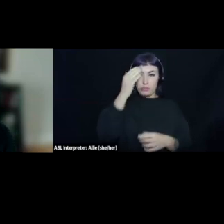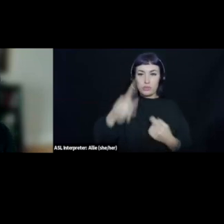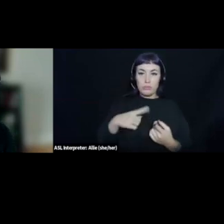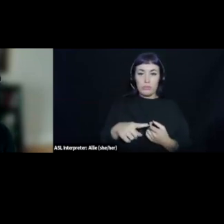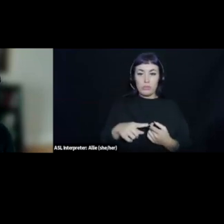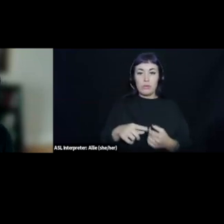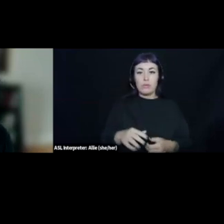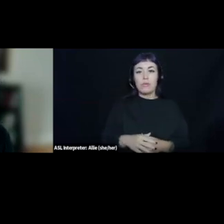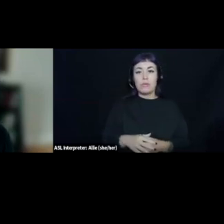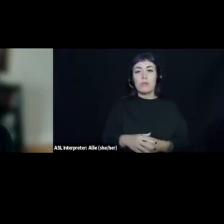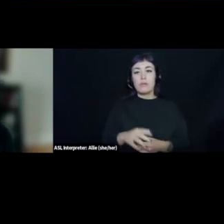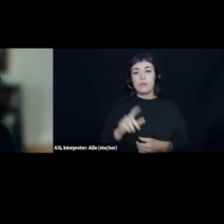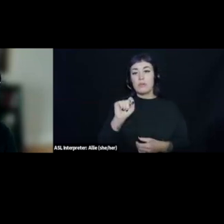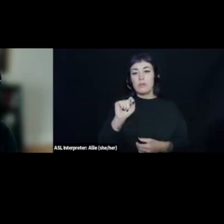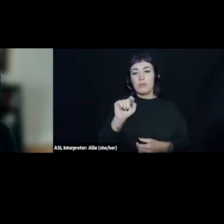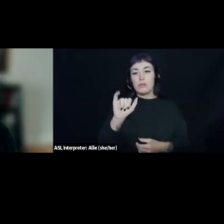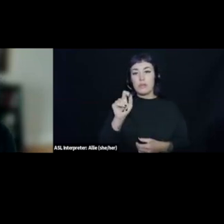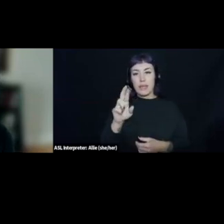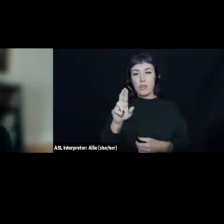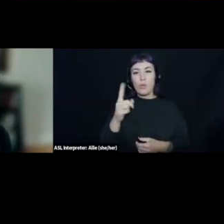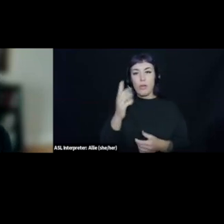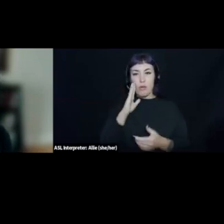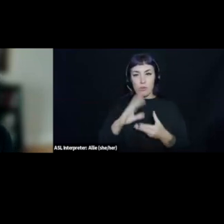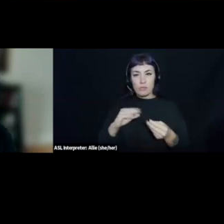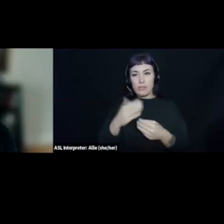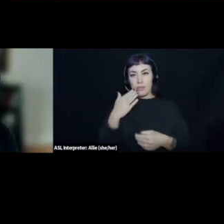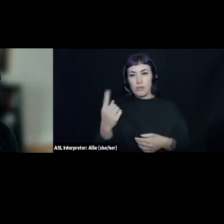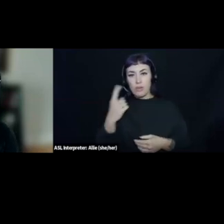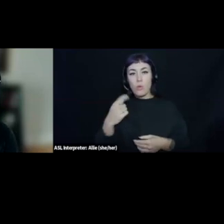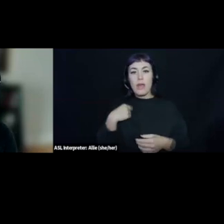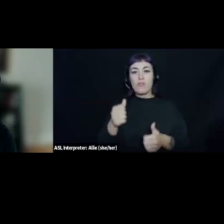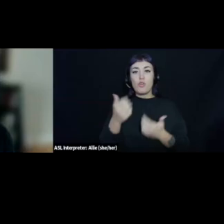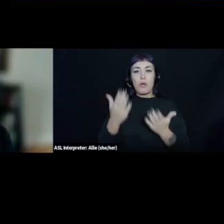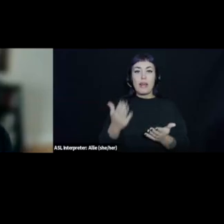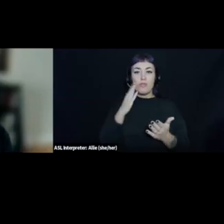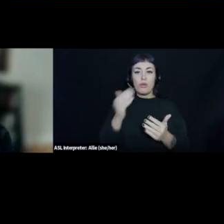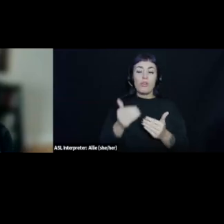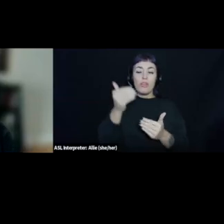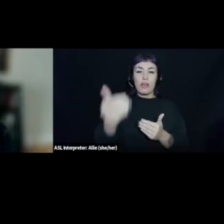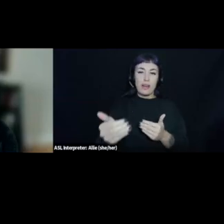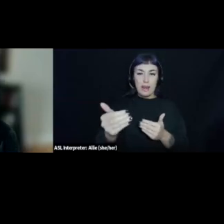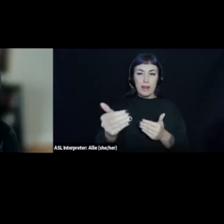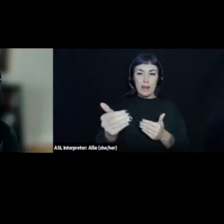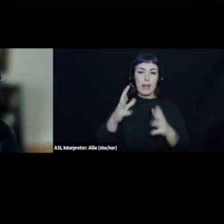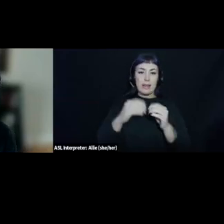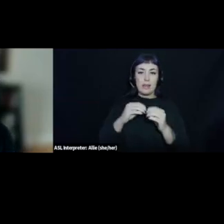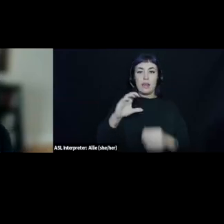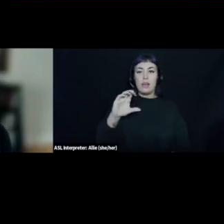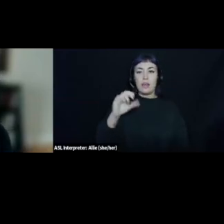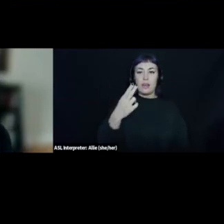say too, Kim, and thank you for the question, Madeline. So we actually have a provider doing our next session for Chem Sex 201, Yona